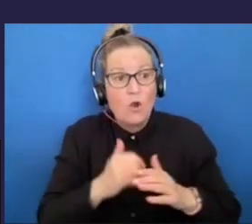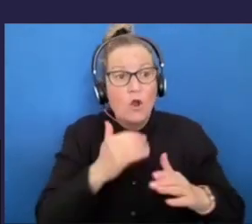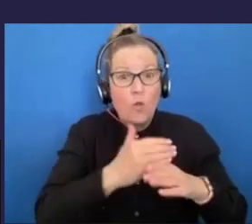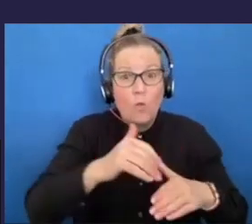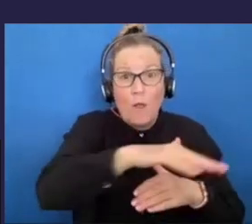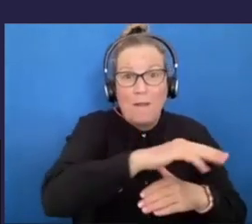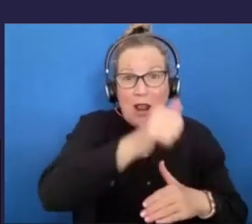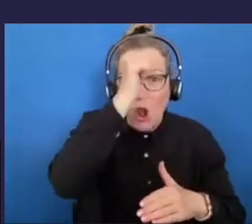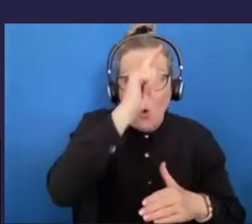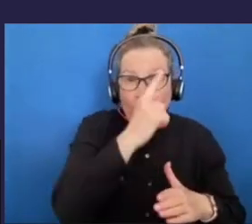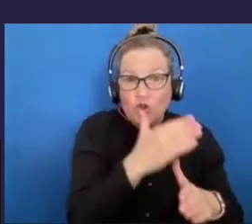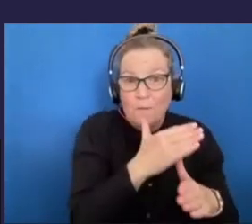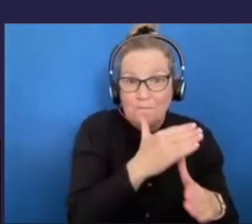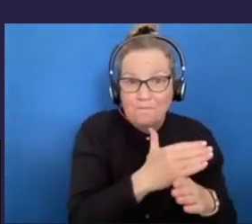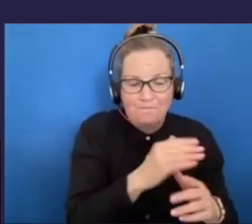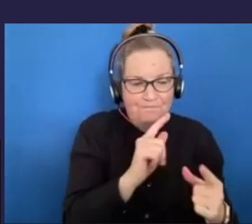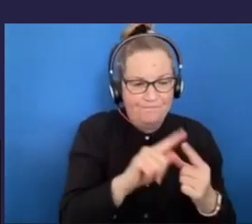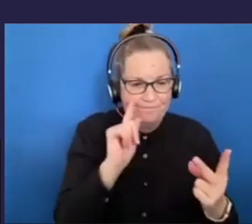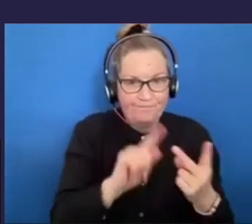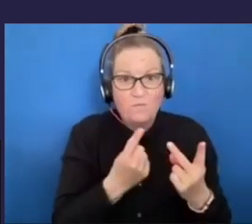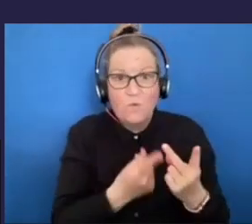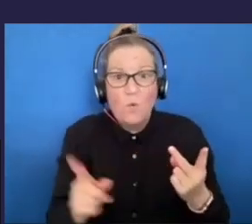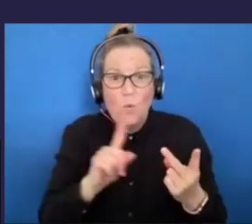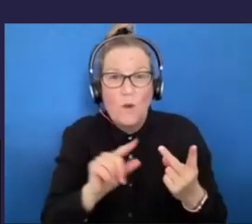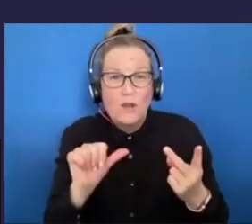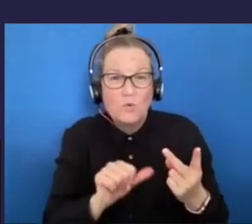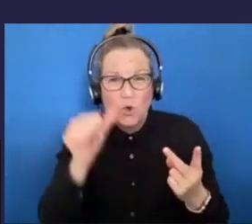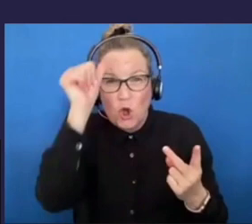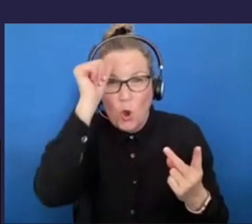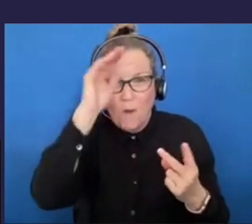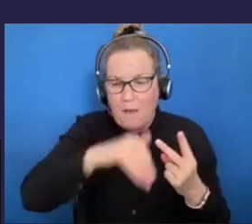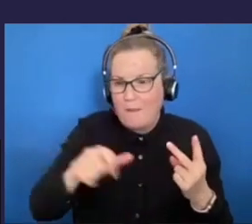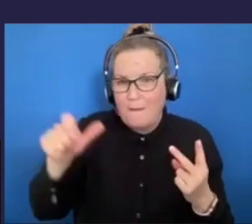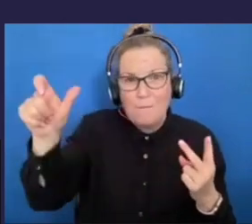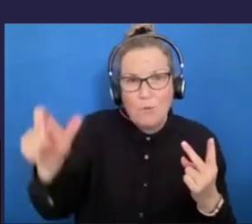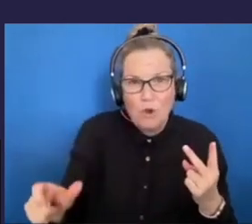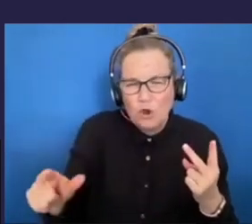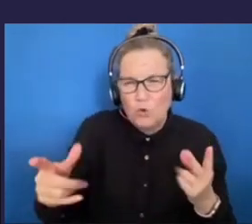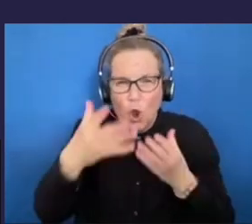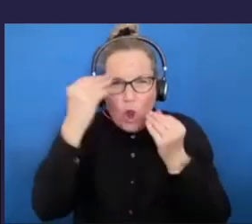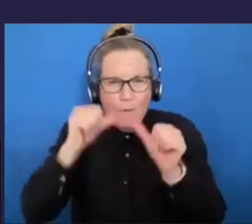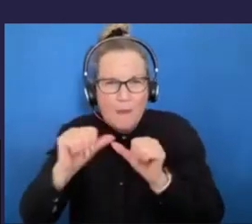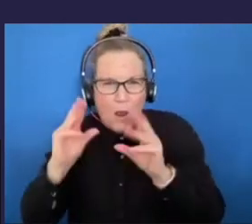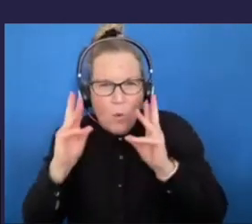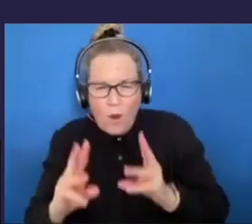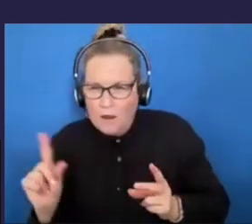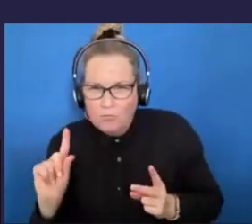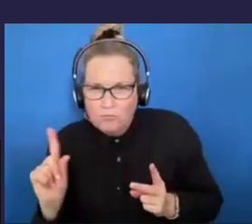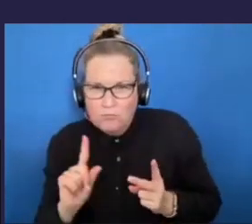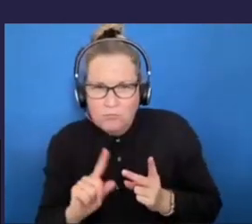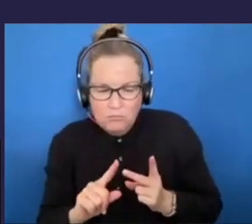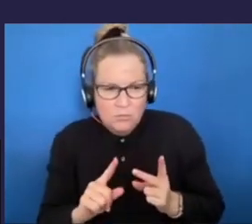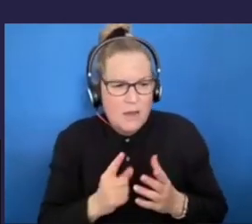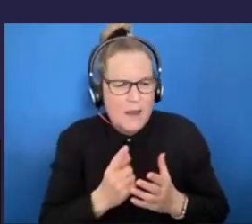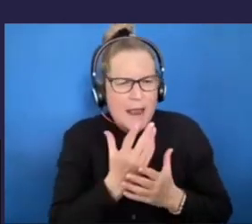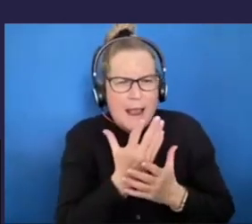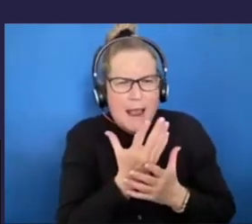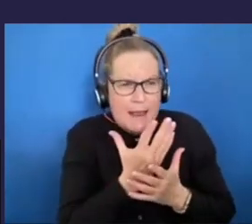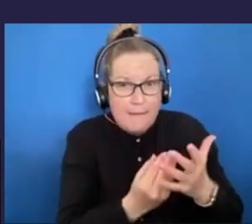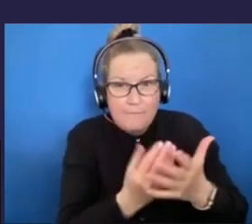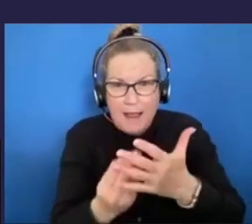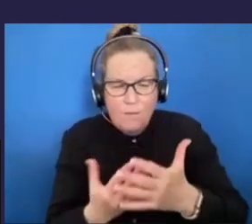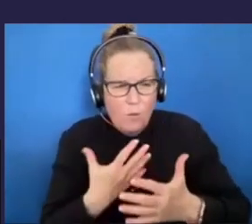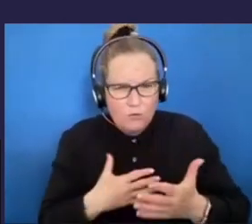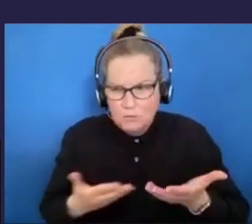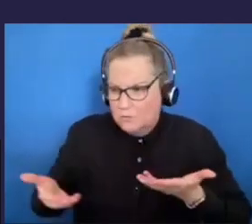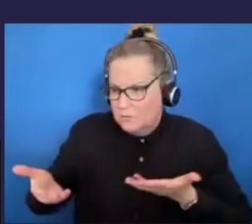done. We should be knowledgeable about the worker and how that person learns best. We want to bridge any gaps, providing consultation